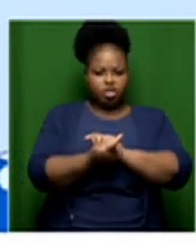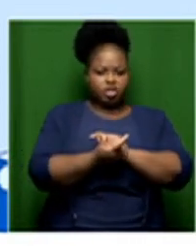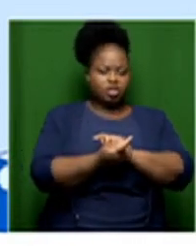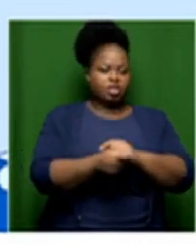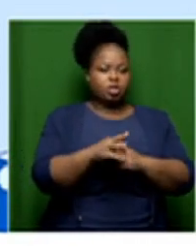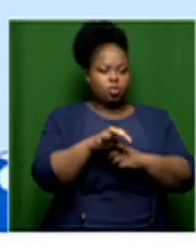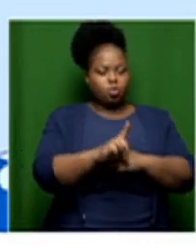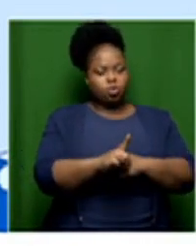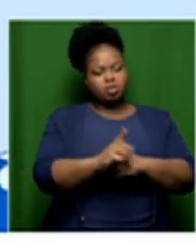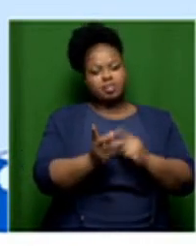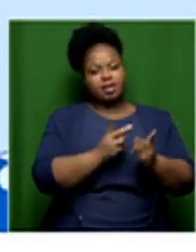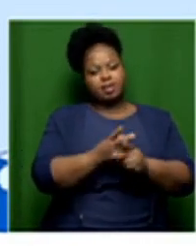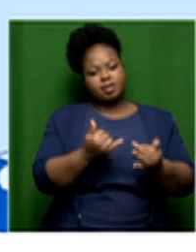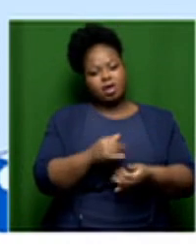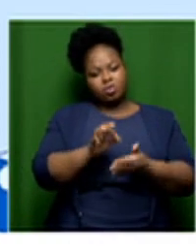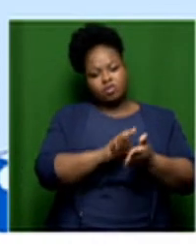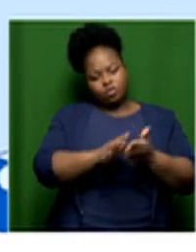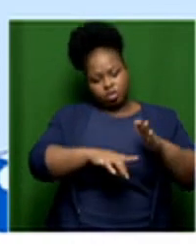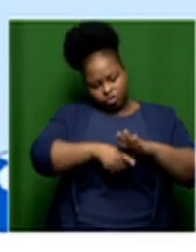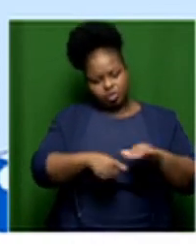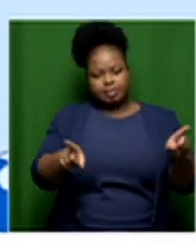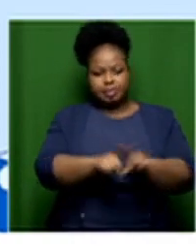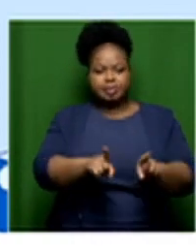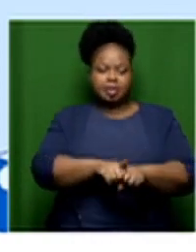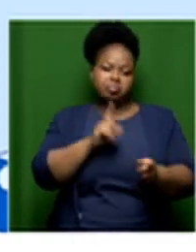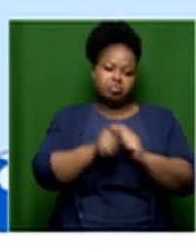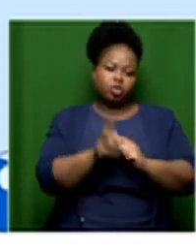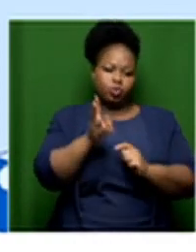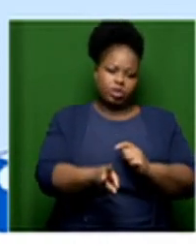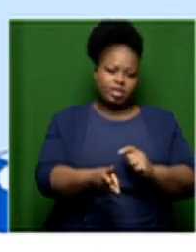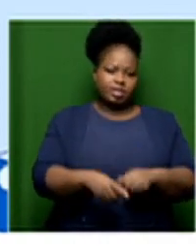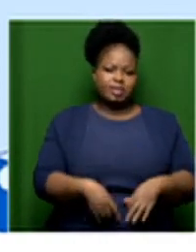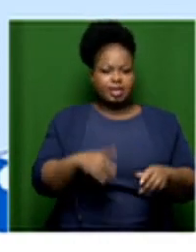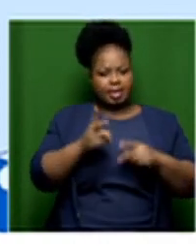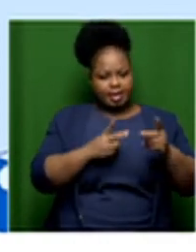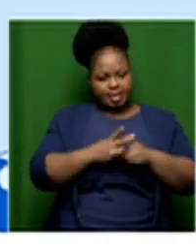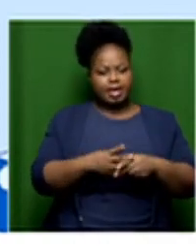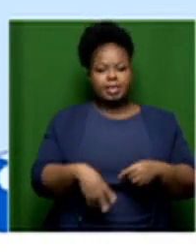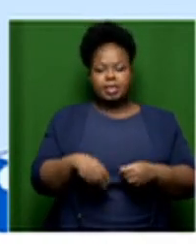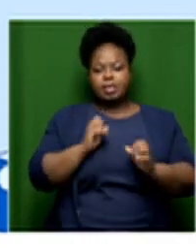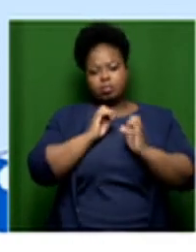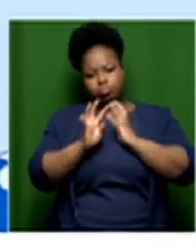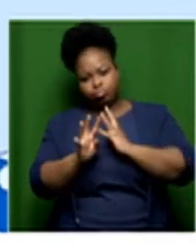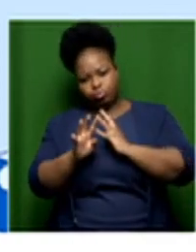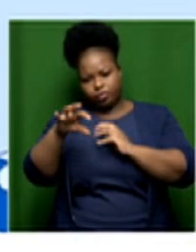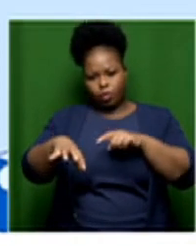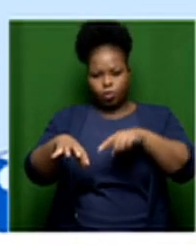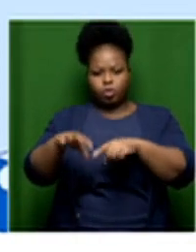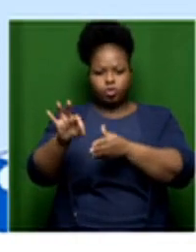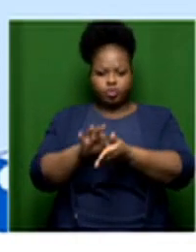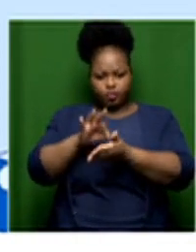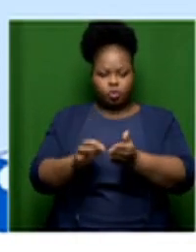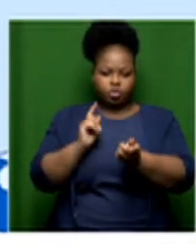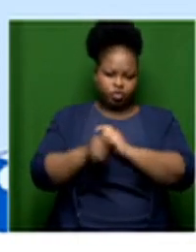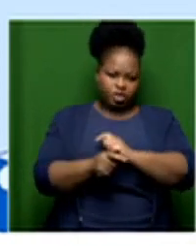changed, and consequently their voting district have changed and their voting stations have therefore changed. We will then re-register